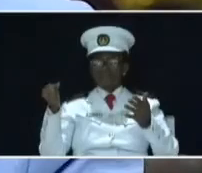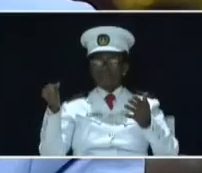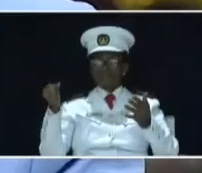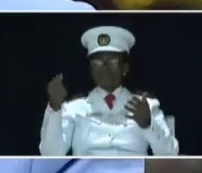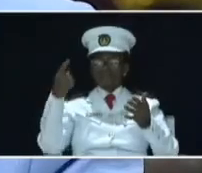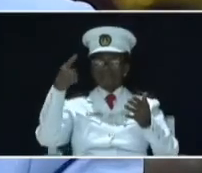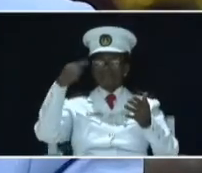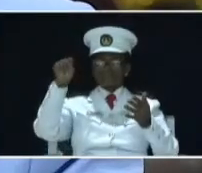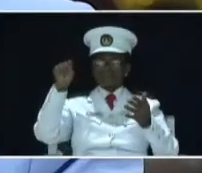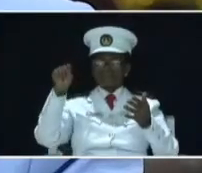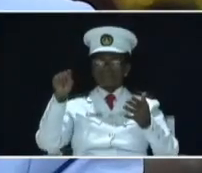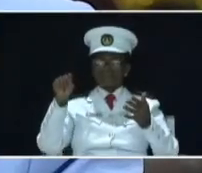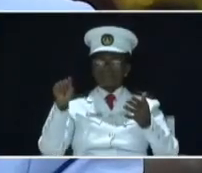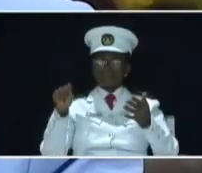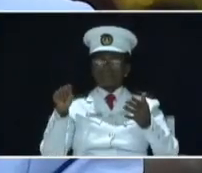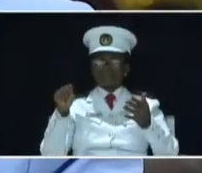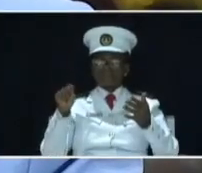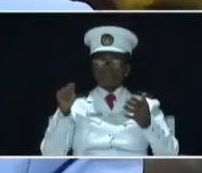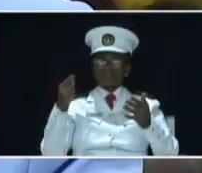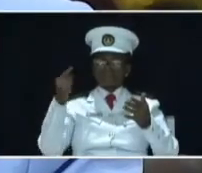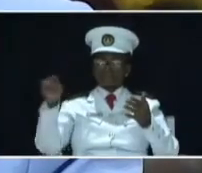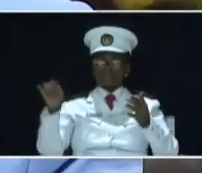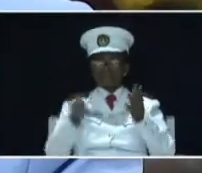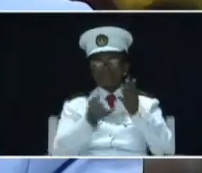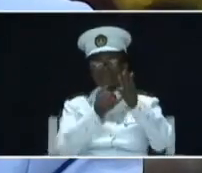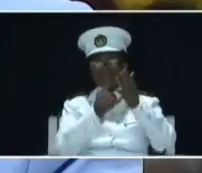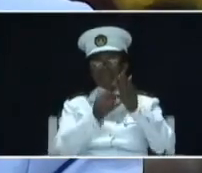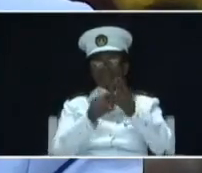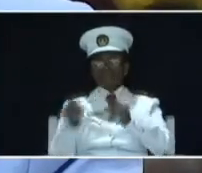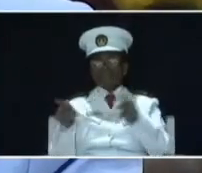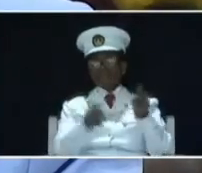for the junior partner.